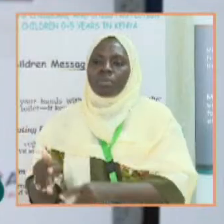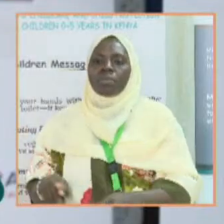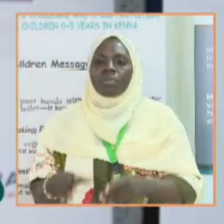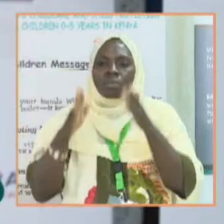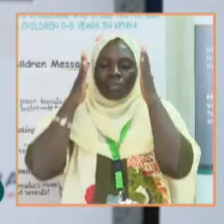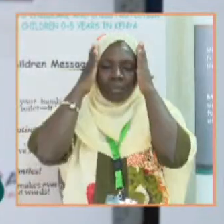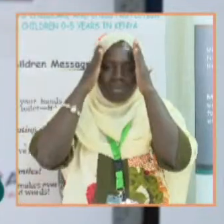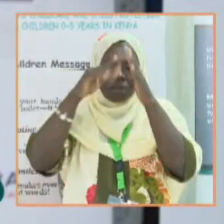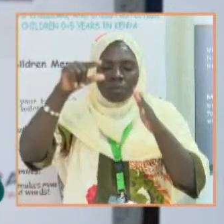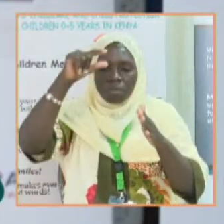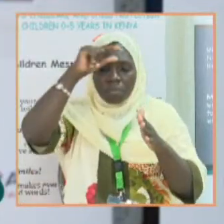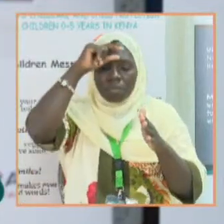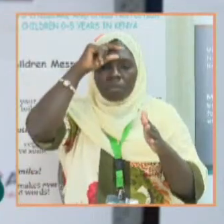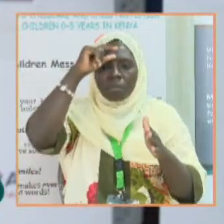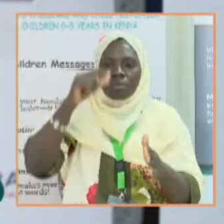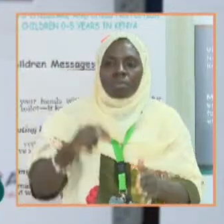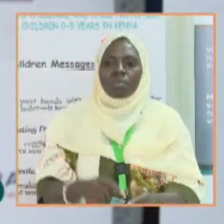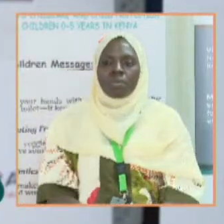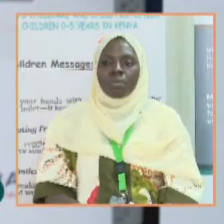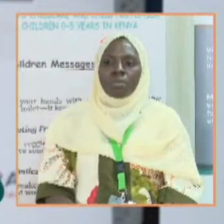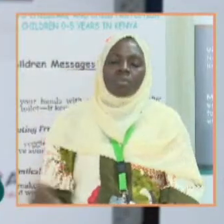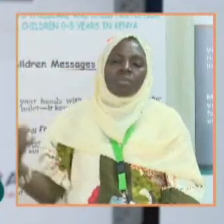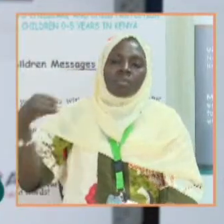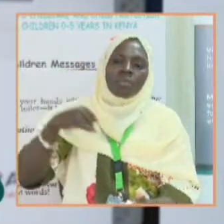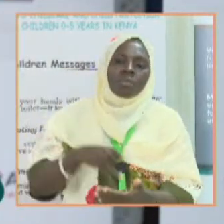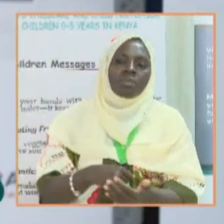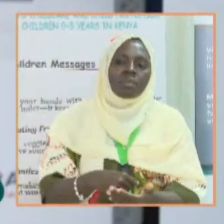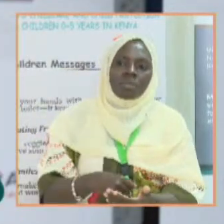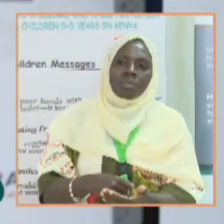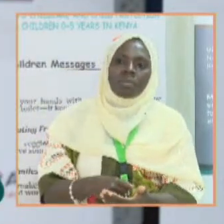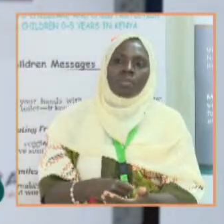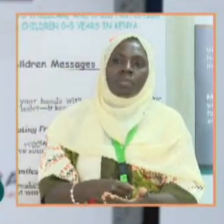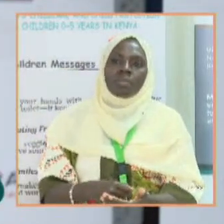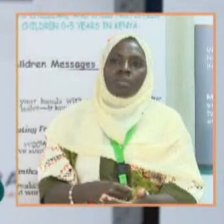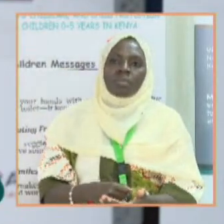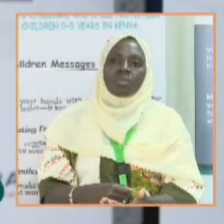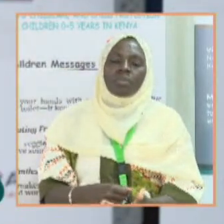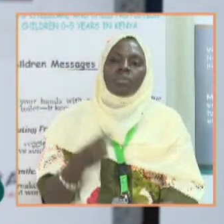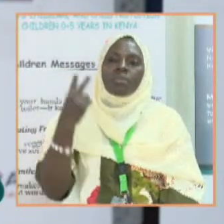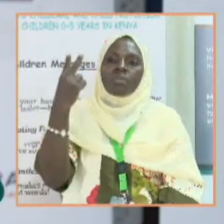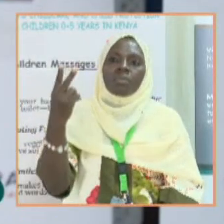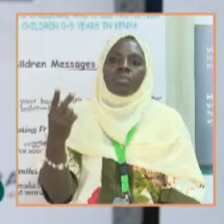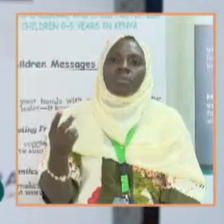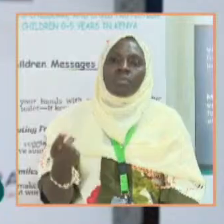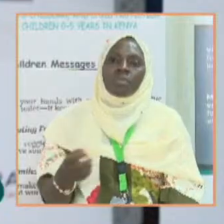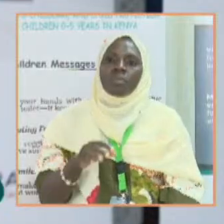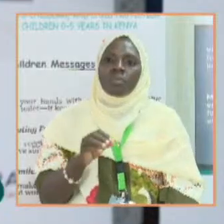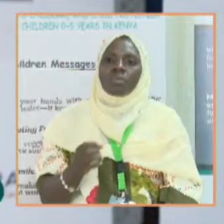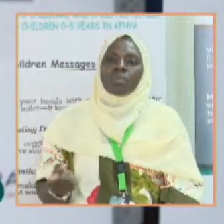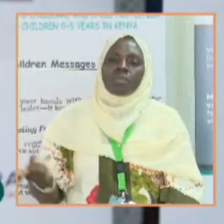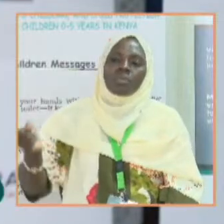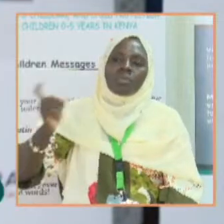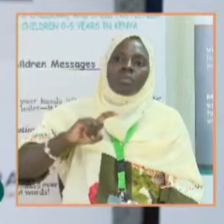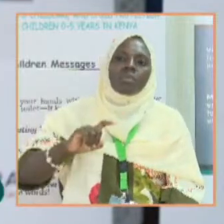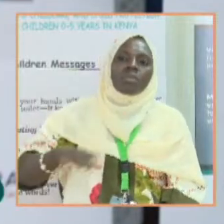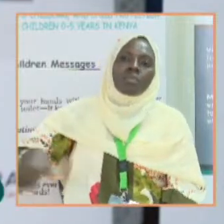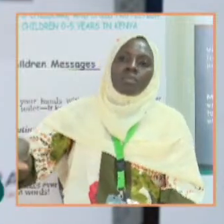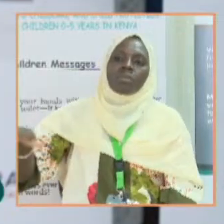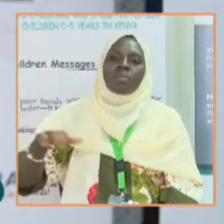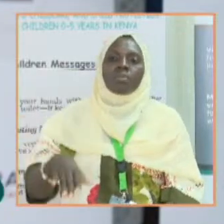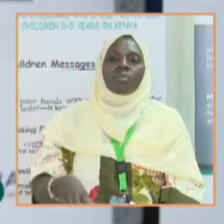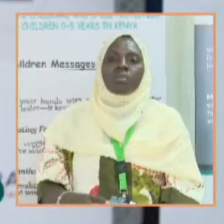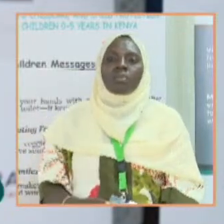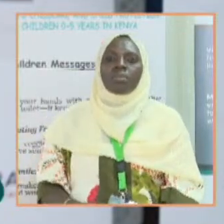government-led, multi-sectoral coordination exists, and includes at least actors from 2 or more sectors meeting at least twice. At advanced